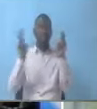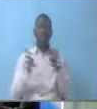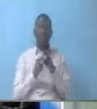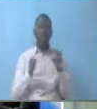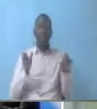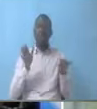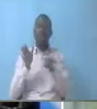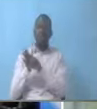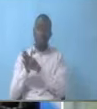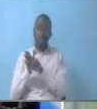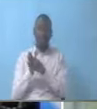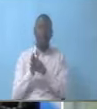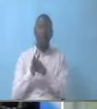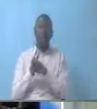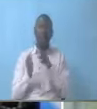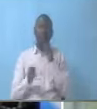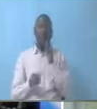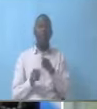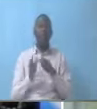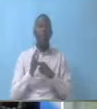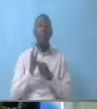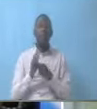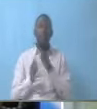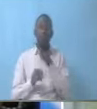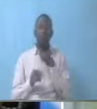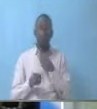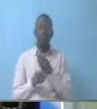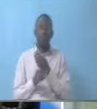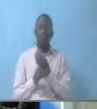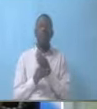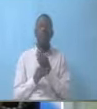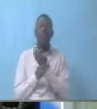standard is you should be released